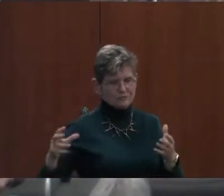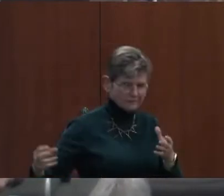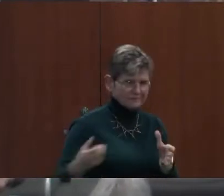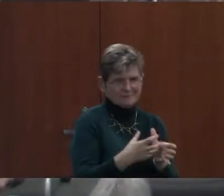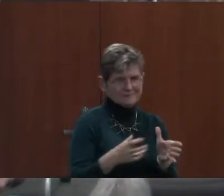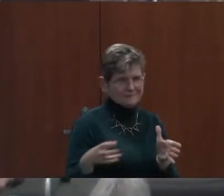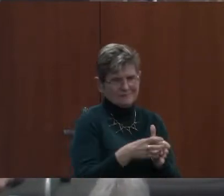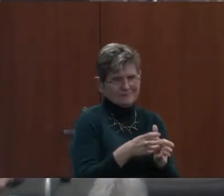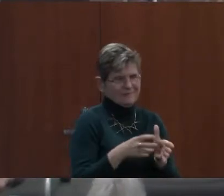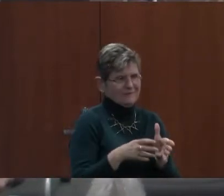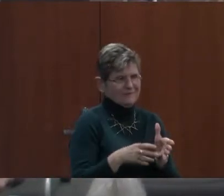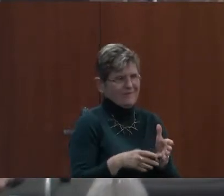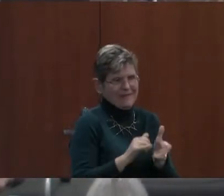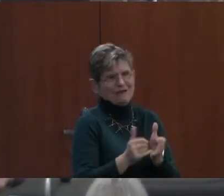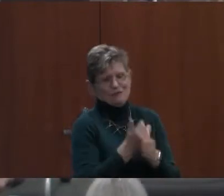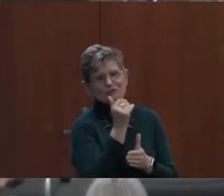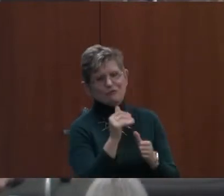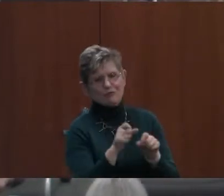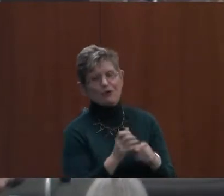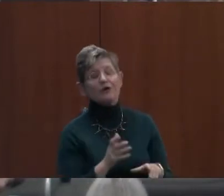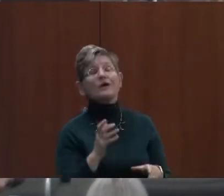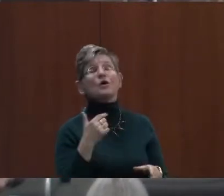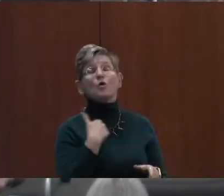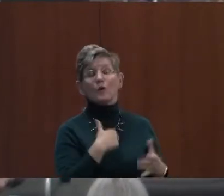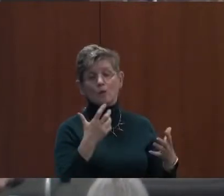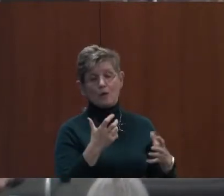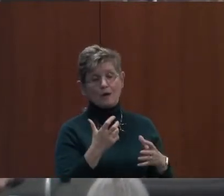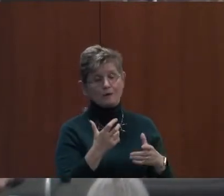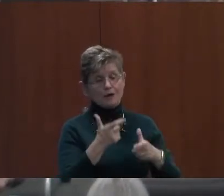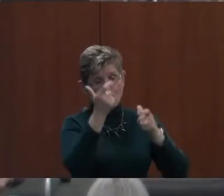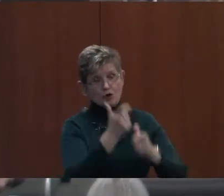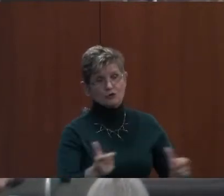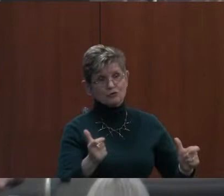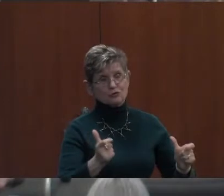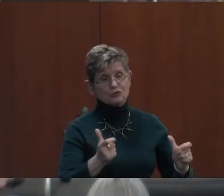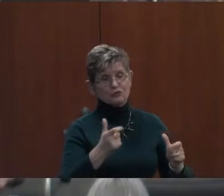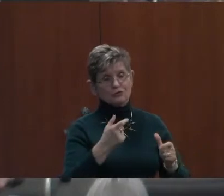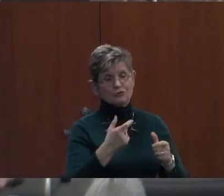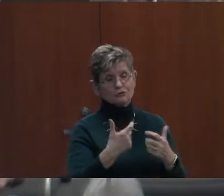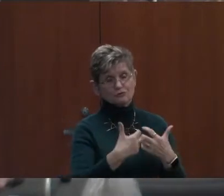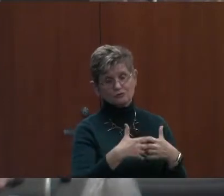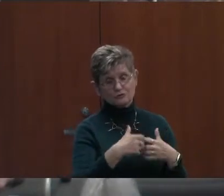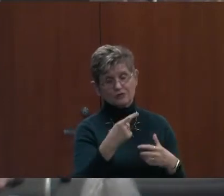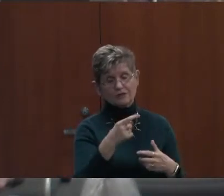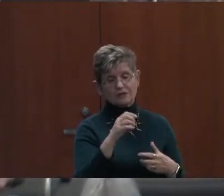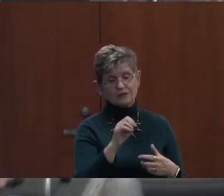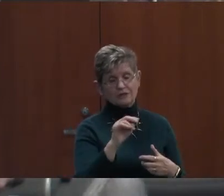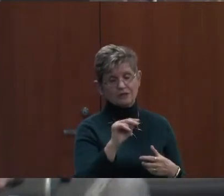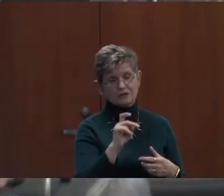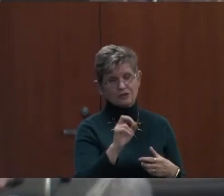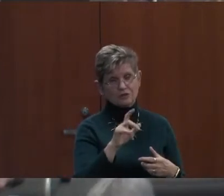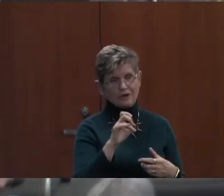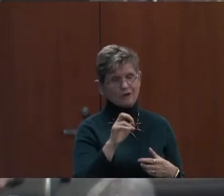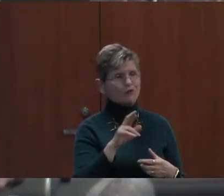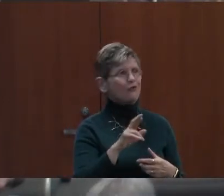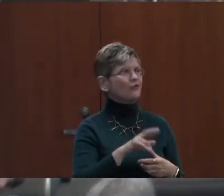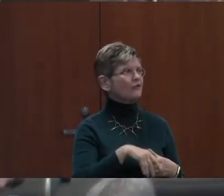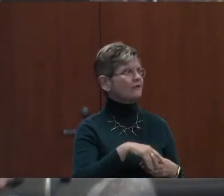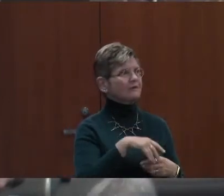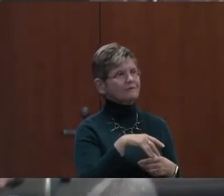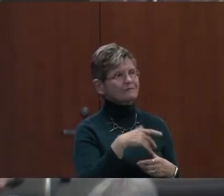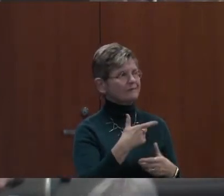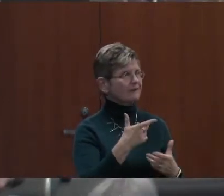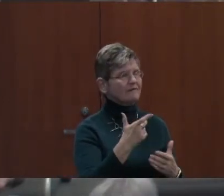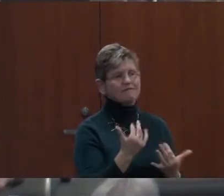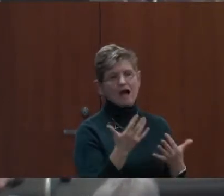the generators? Yes, we're going to get a larger generator that powers all the life safety, fire alarm, well, that's part of life safety, I'm sorry,